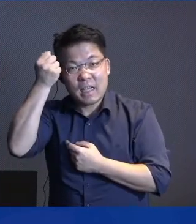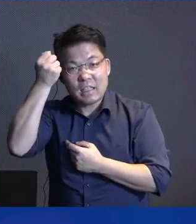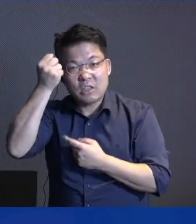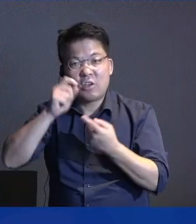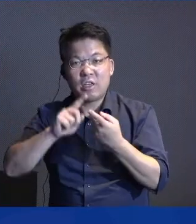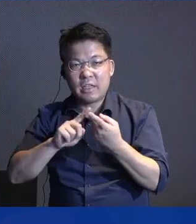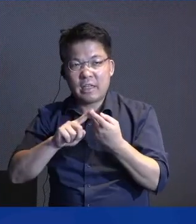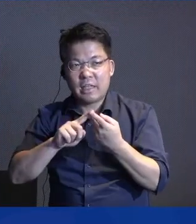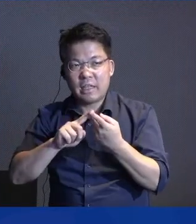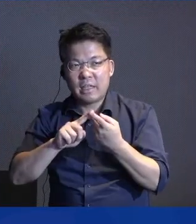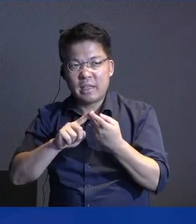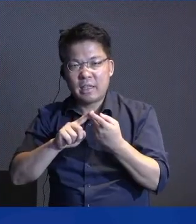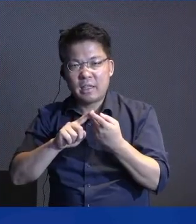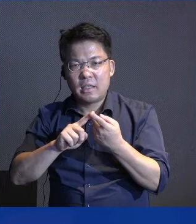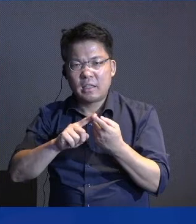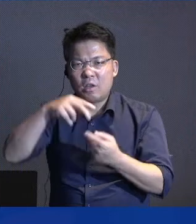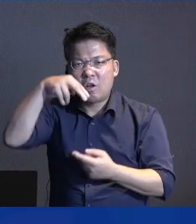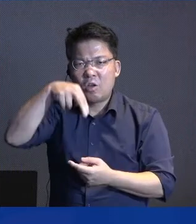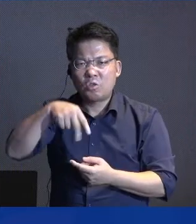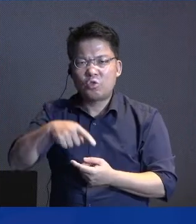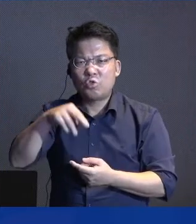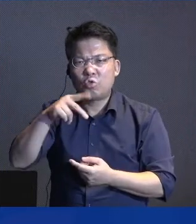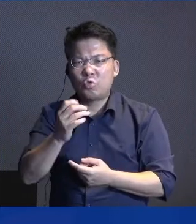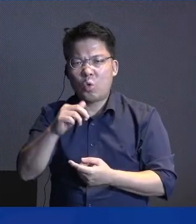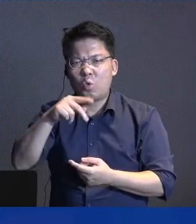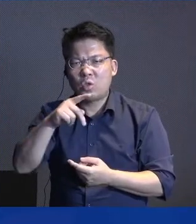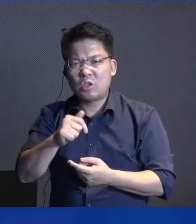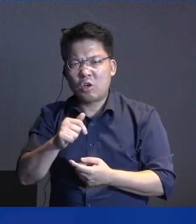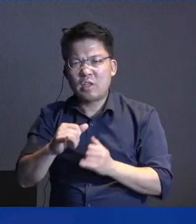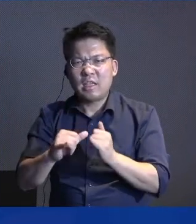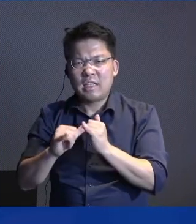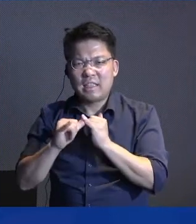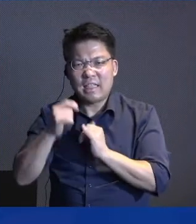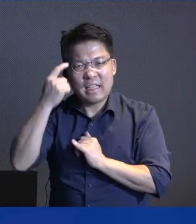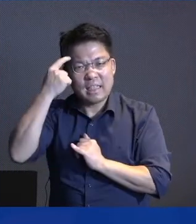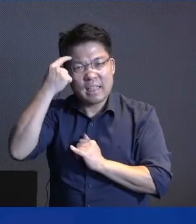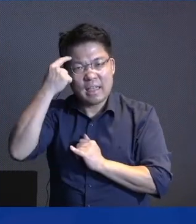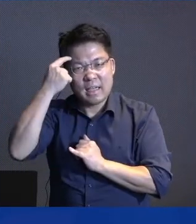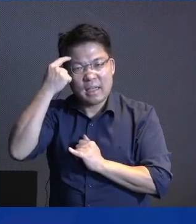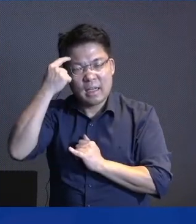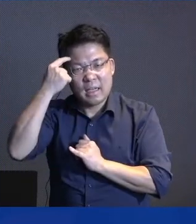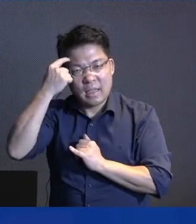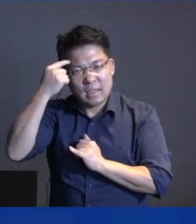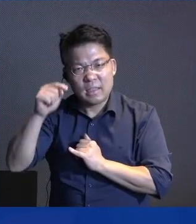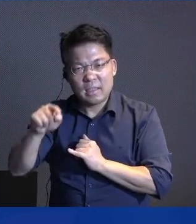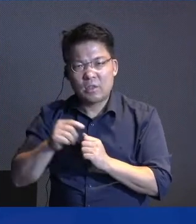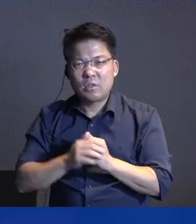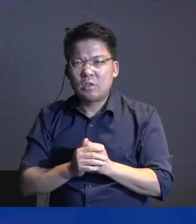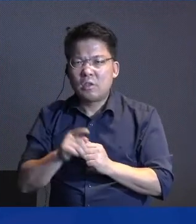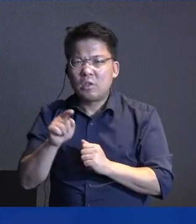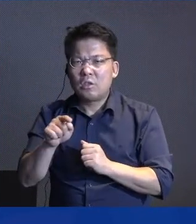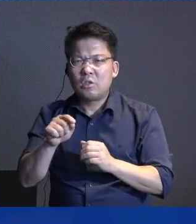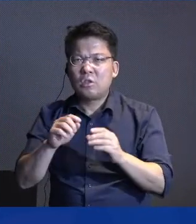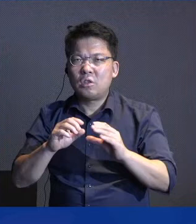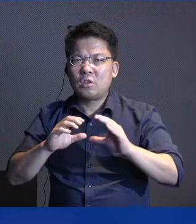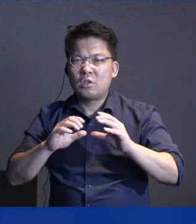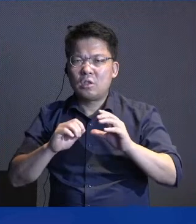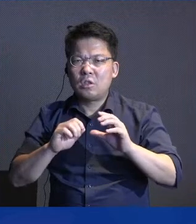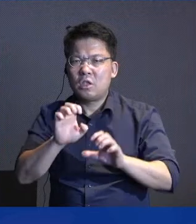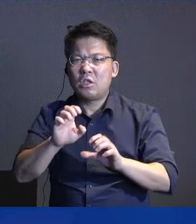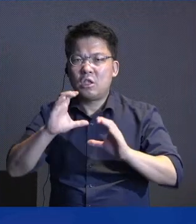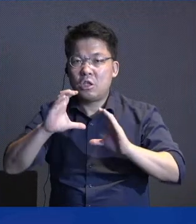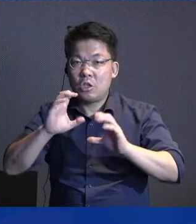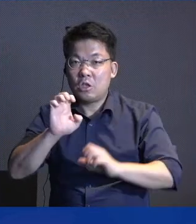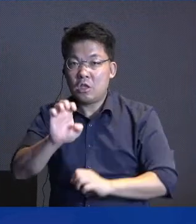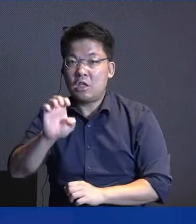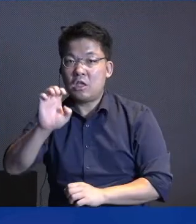at its highest level among older adults from countries named France, Belgium, Spain, Poland, and